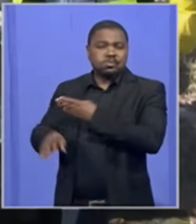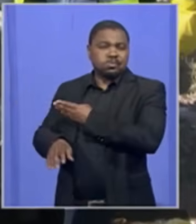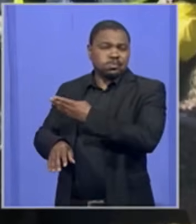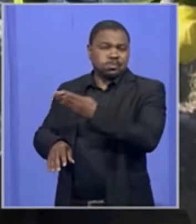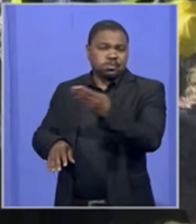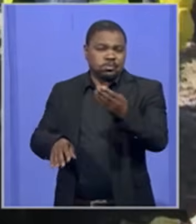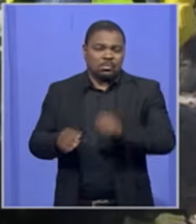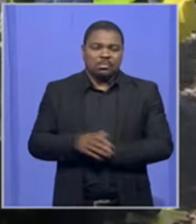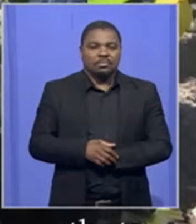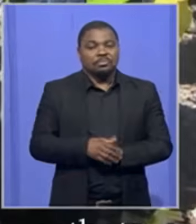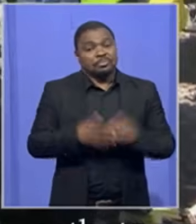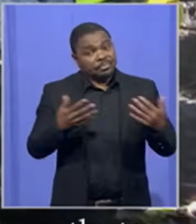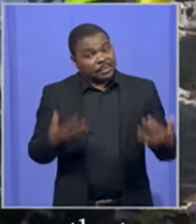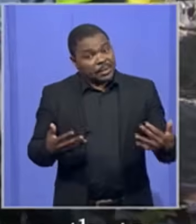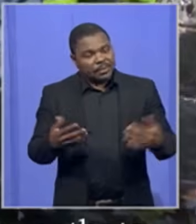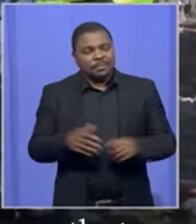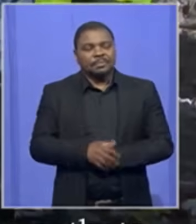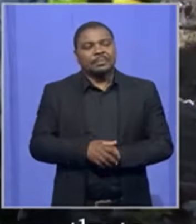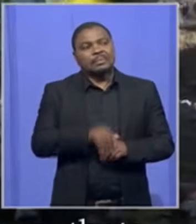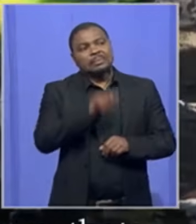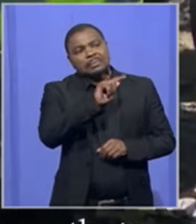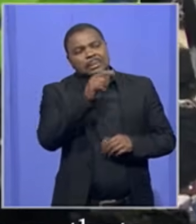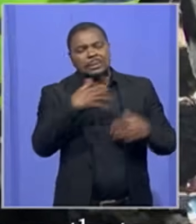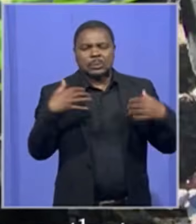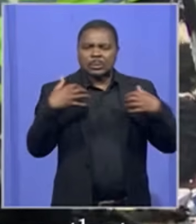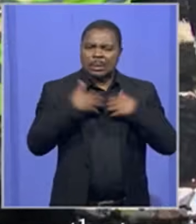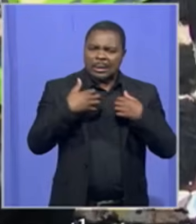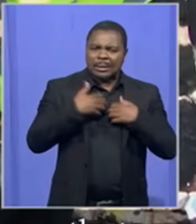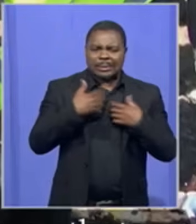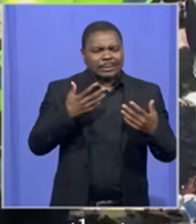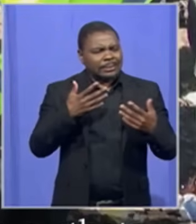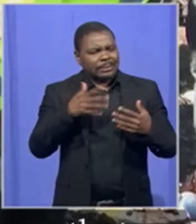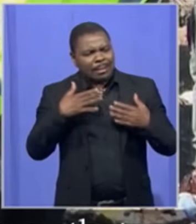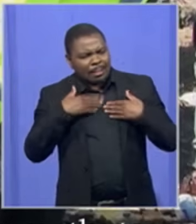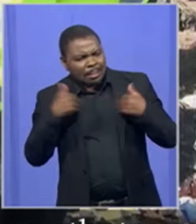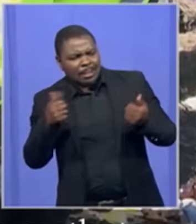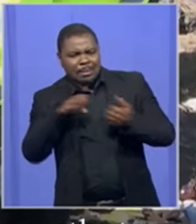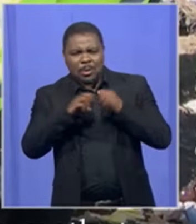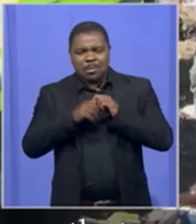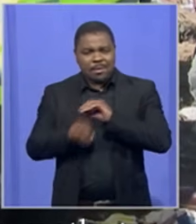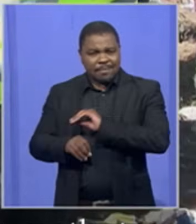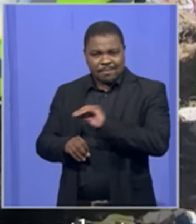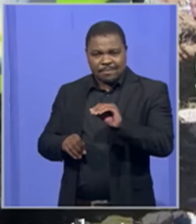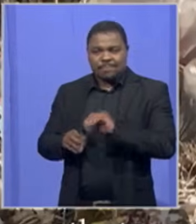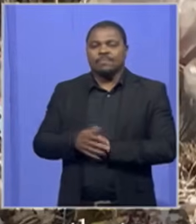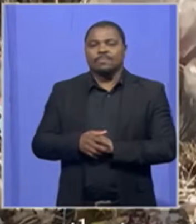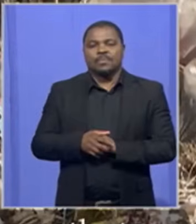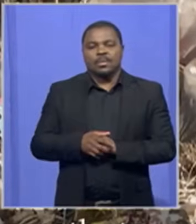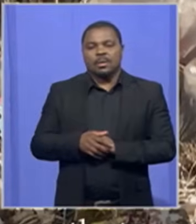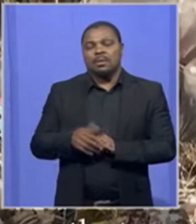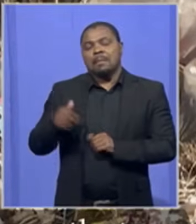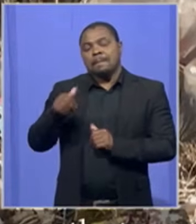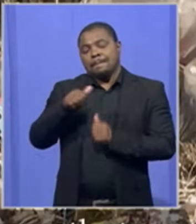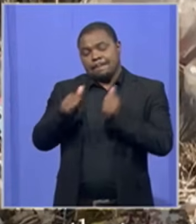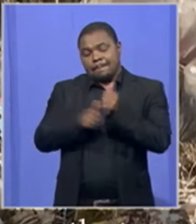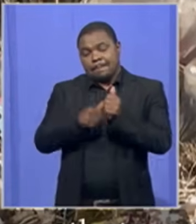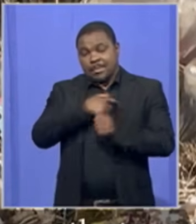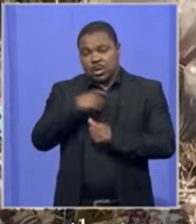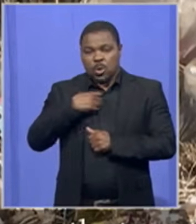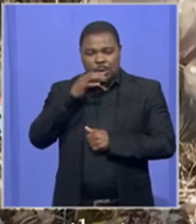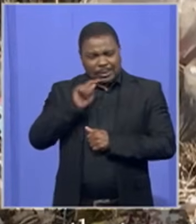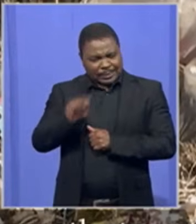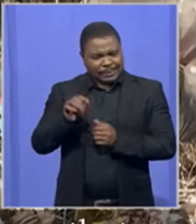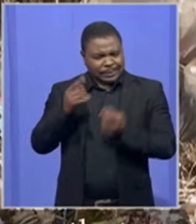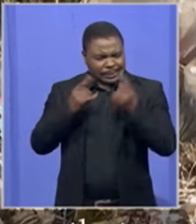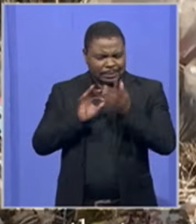molaong, mme se bakile matshwenyego a tseneletseng a boitekanelo. Mashatile o gateletse tlhokego ya gore toropo eno e tshwanetse